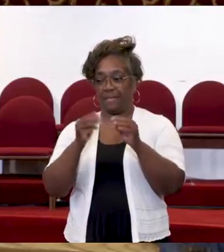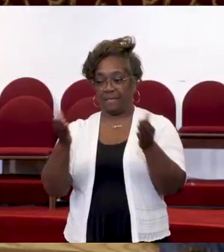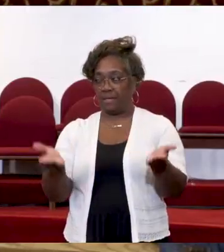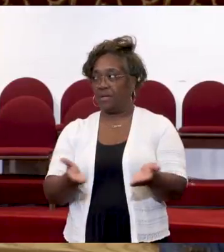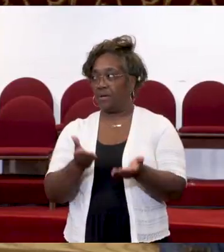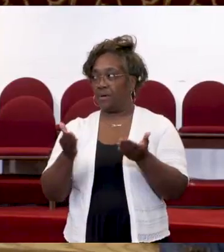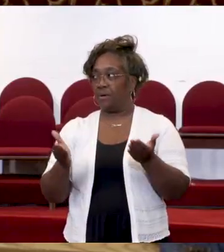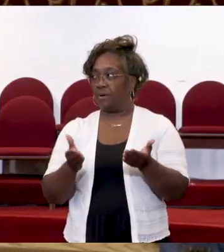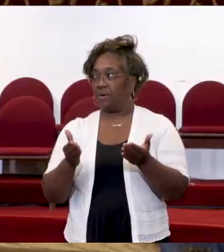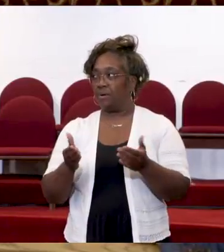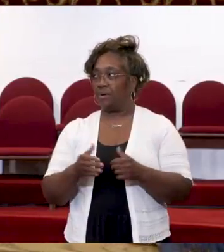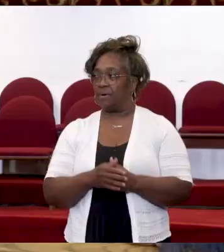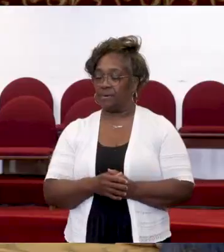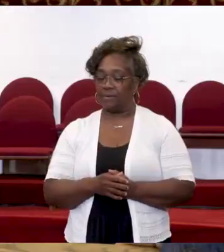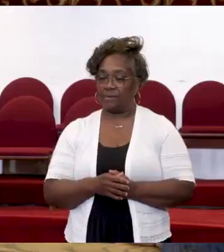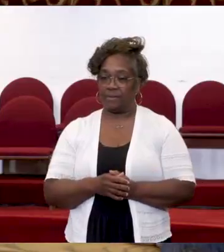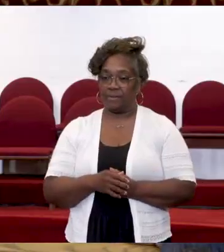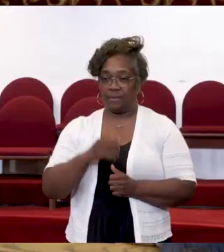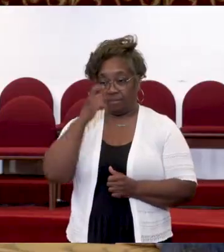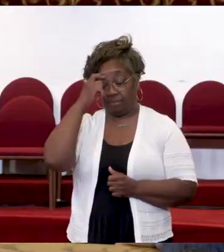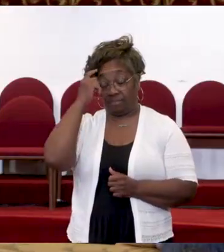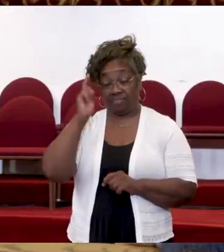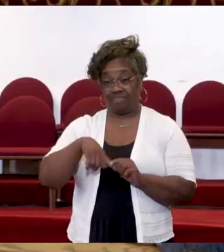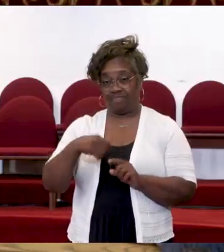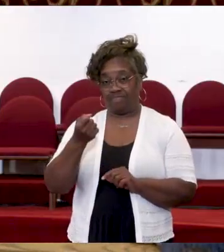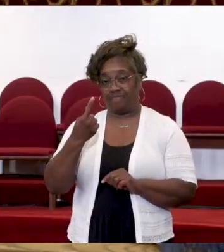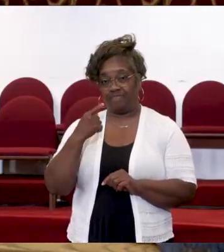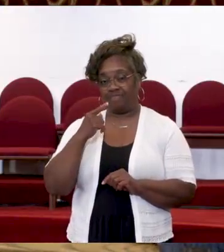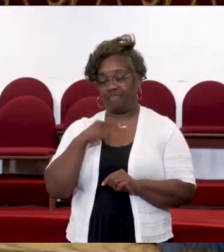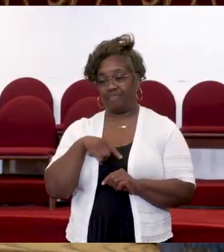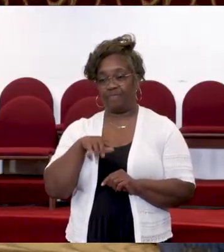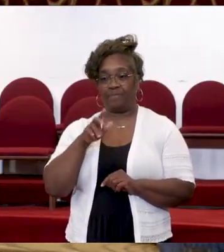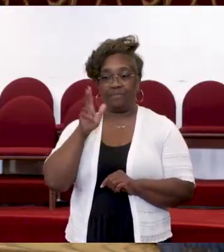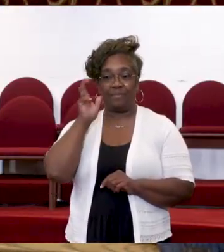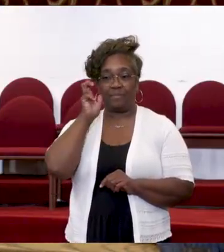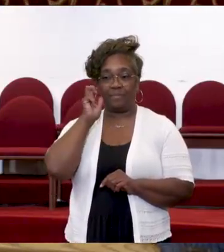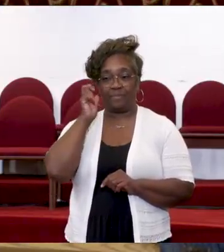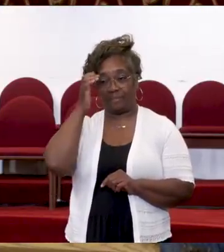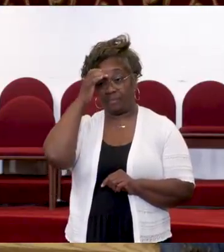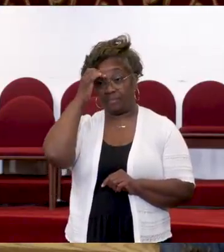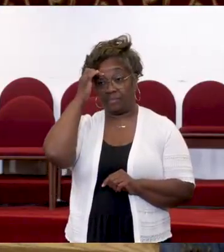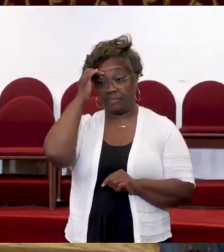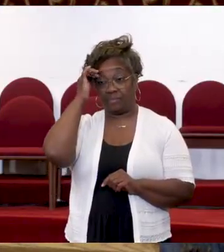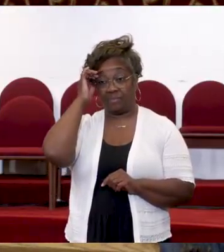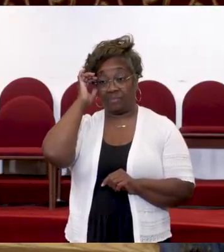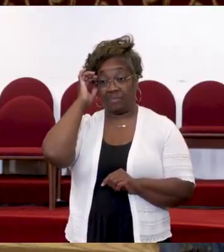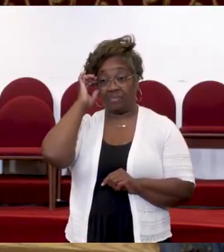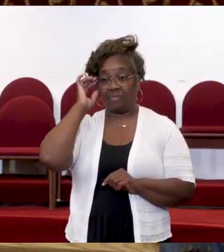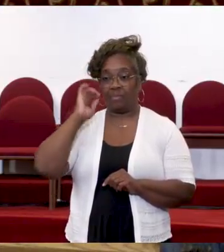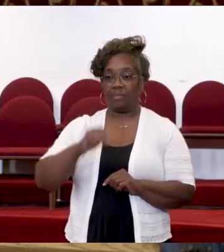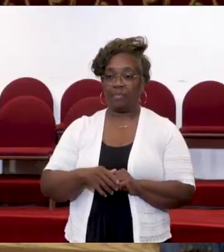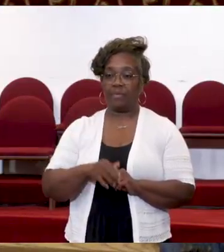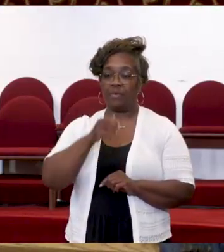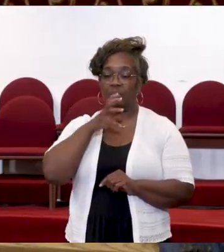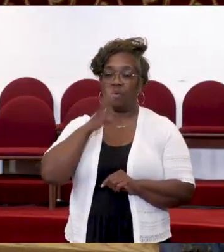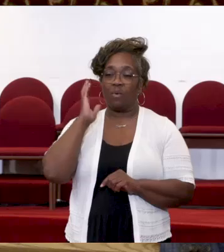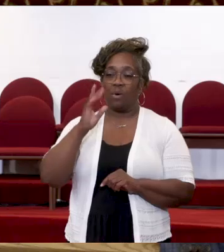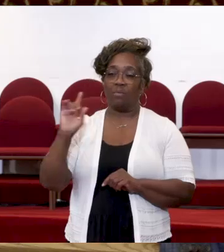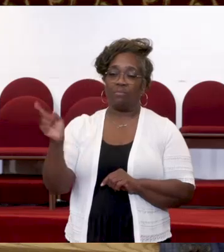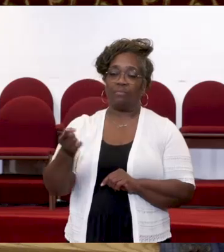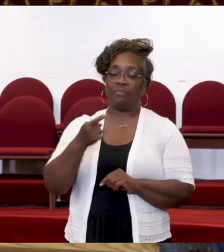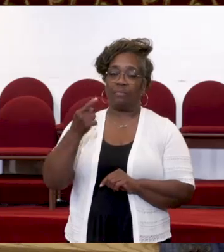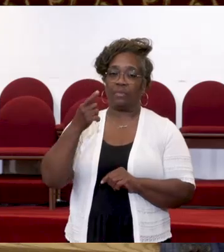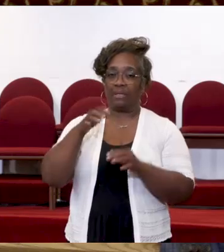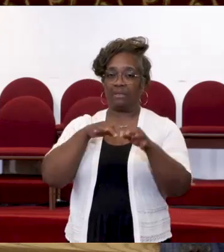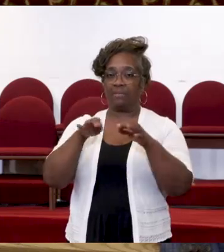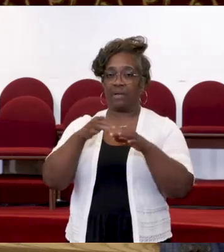next, who I call the Czarina of electrification for the city of Detroit. We get to talk about how we are providing free electricity